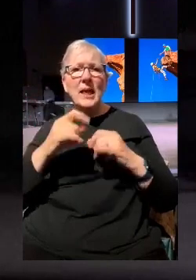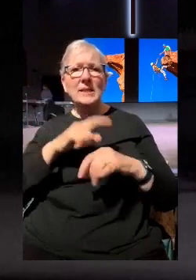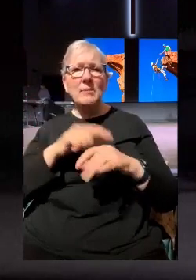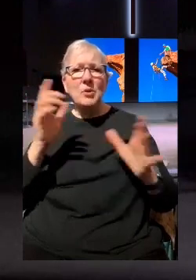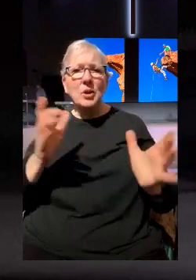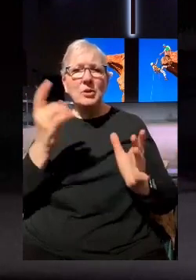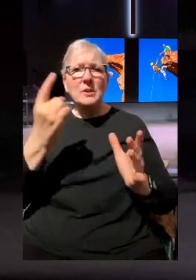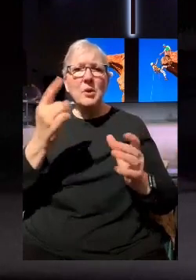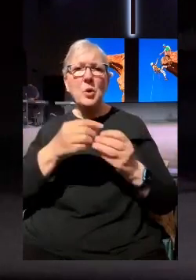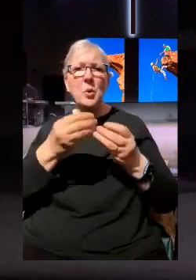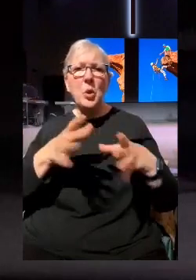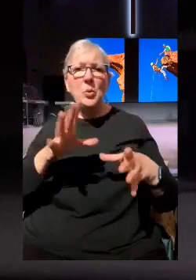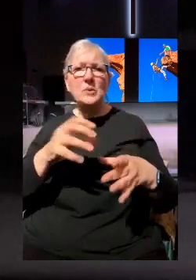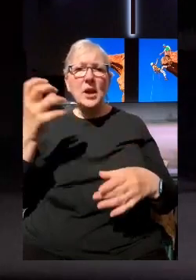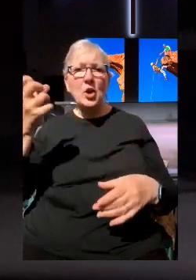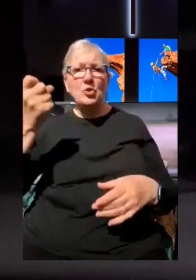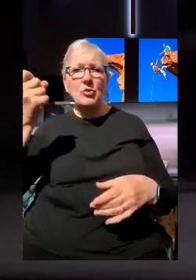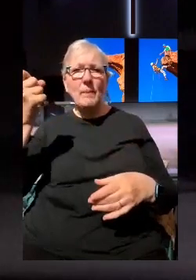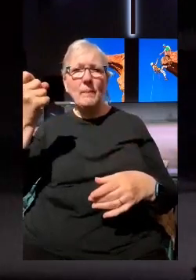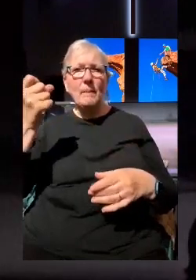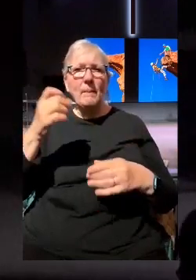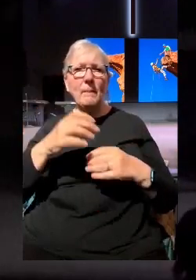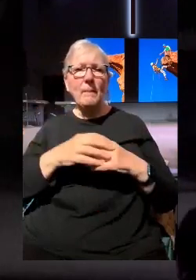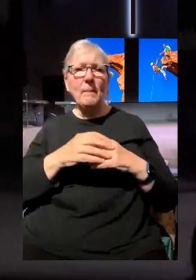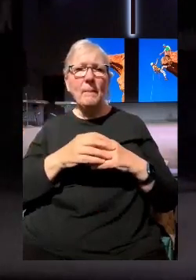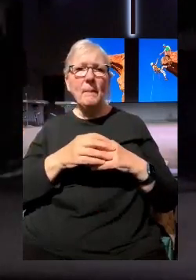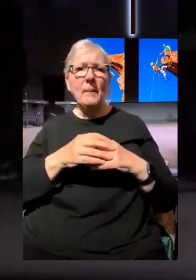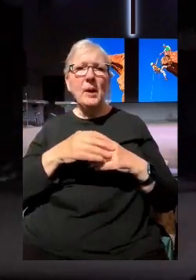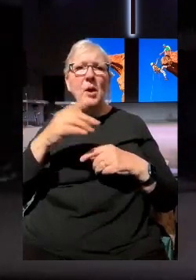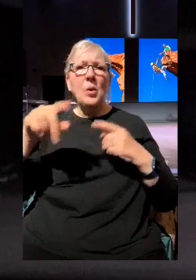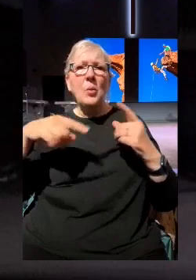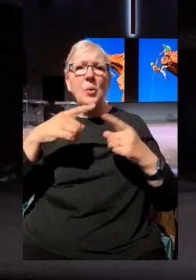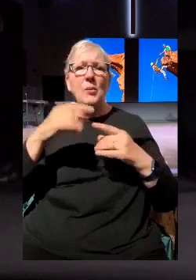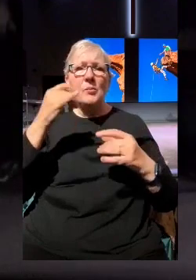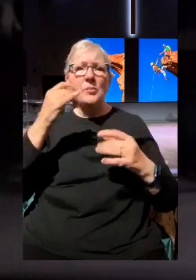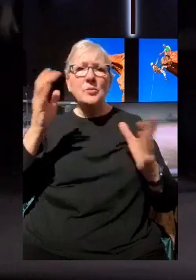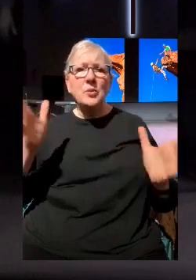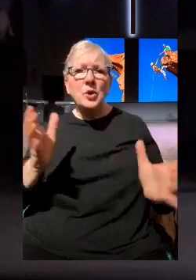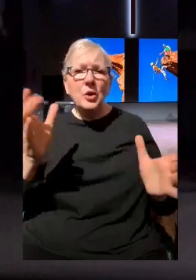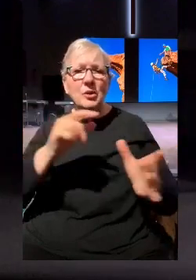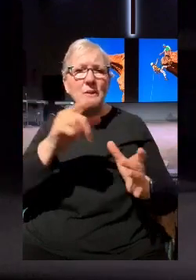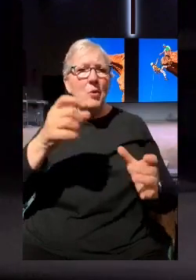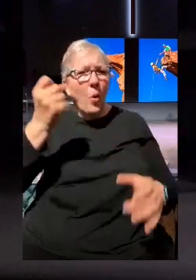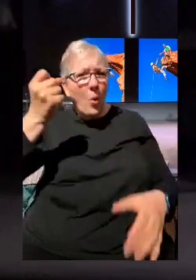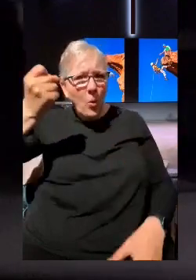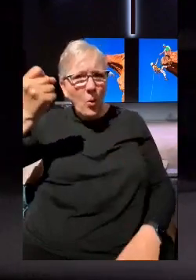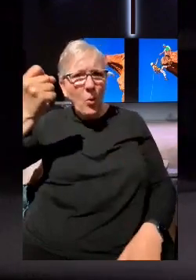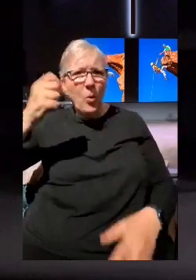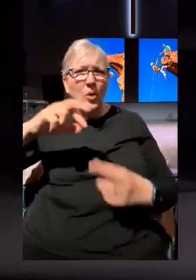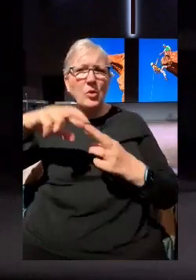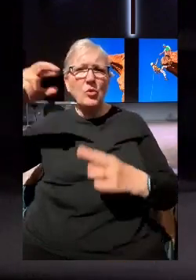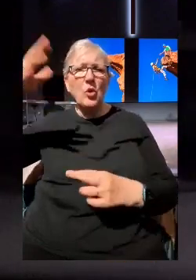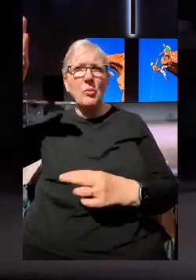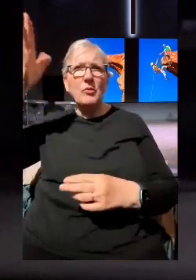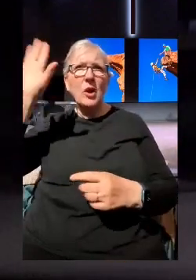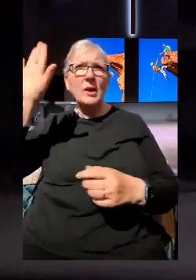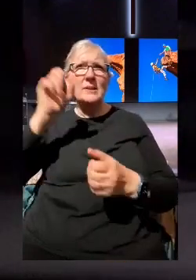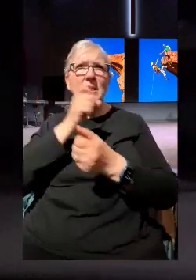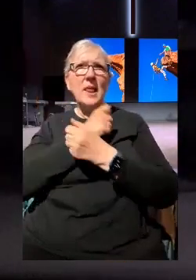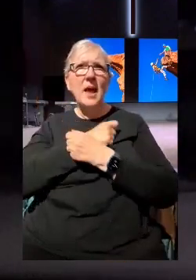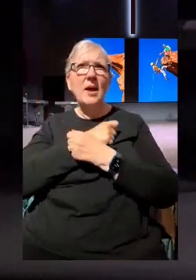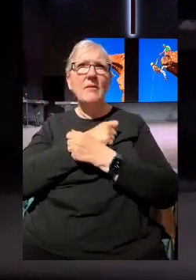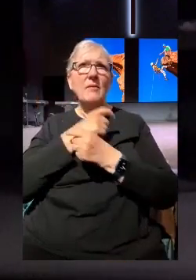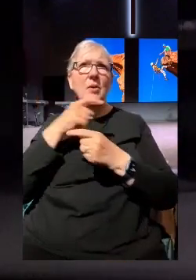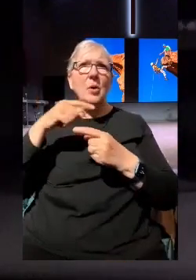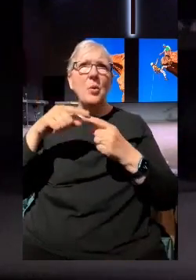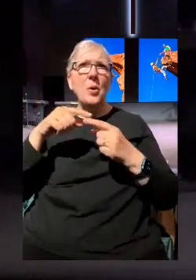grip on the rock face? When did you last urge them to hang on to the rope of God's love while you reached